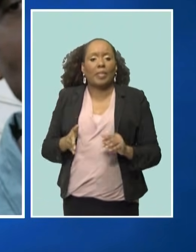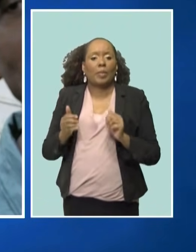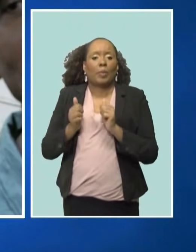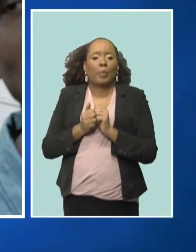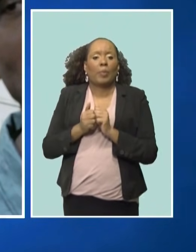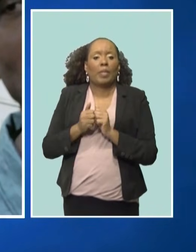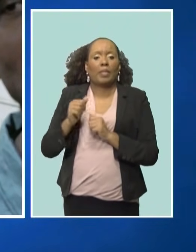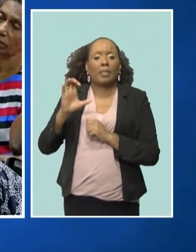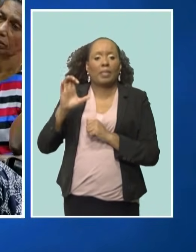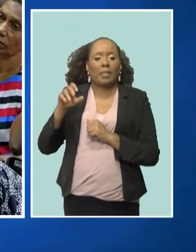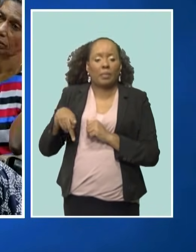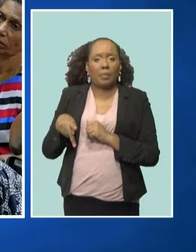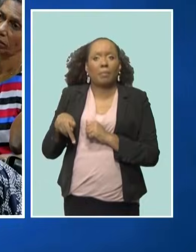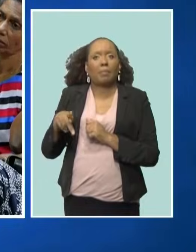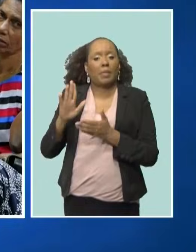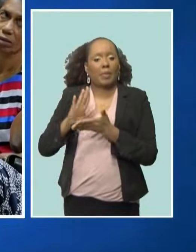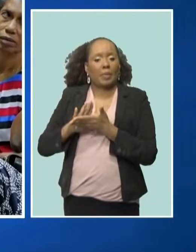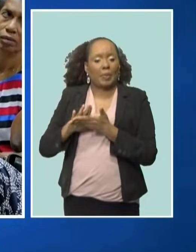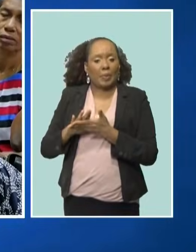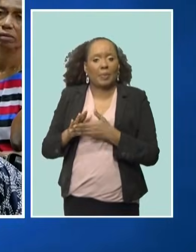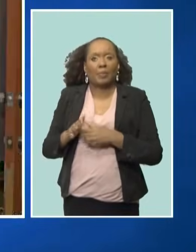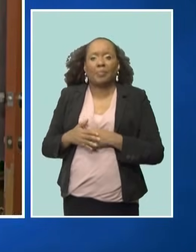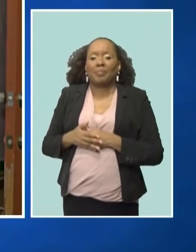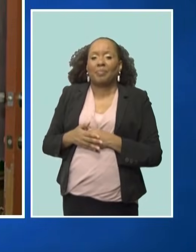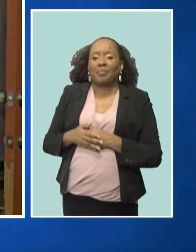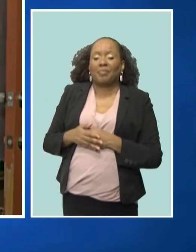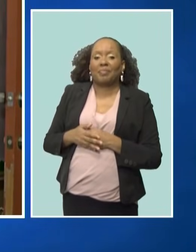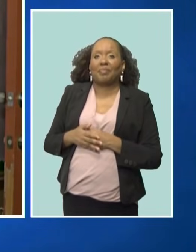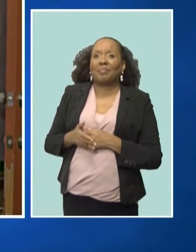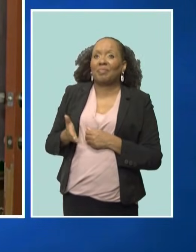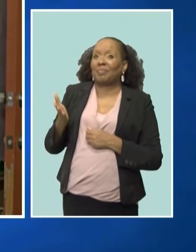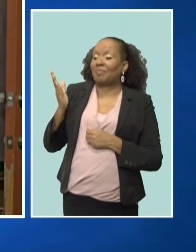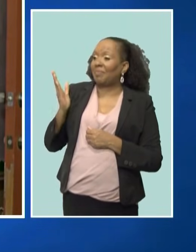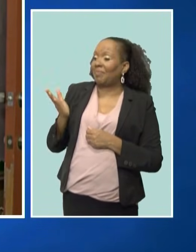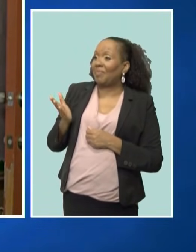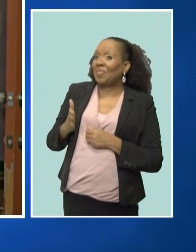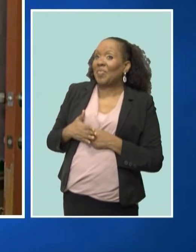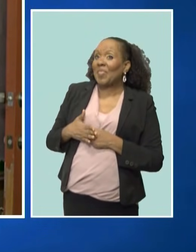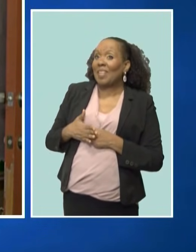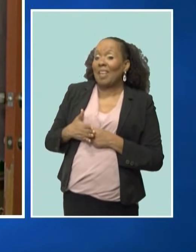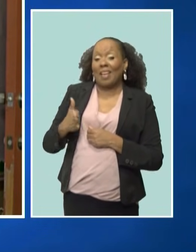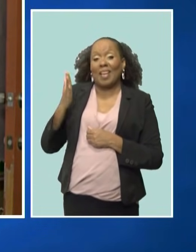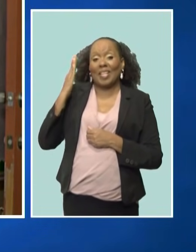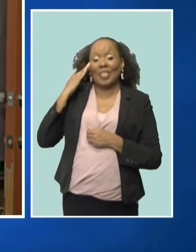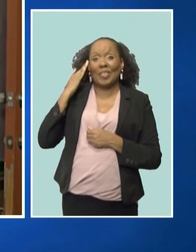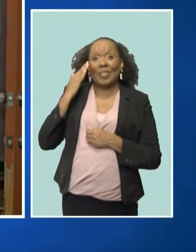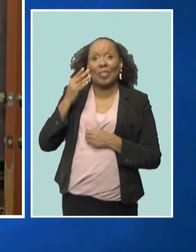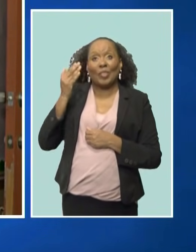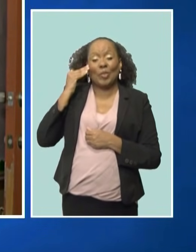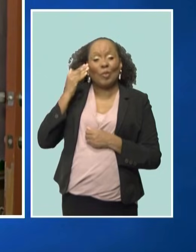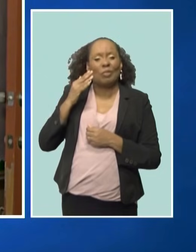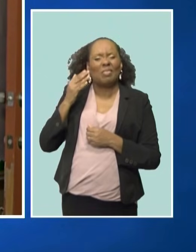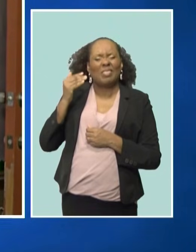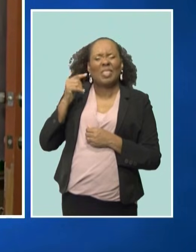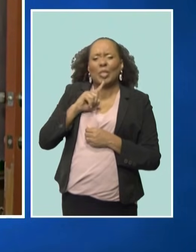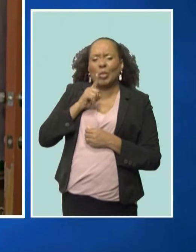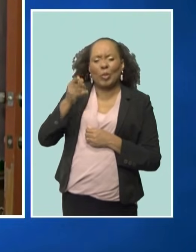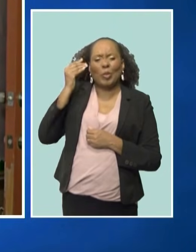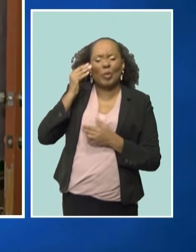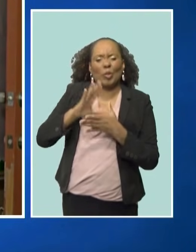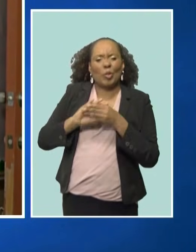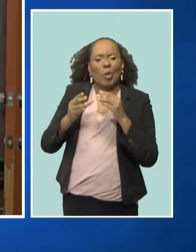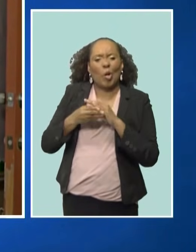Akery Adams. I'm sure you have stories about Crab Hole and stories